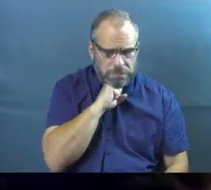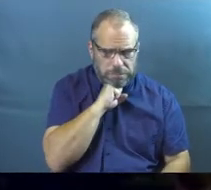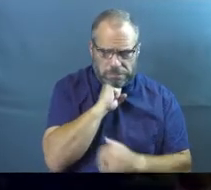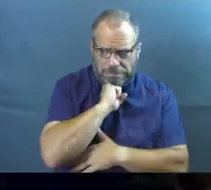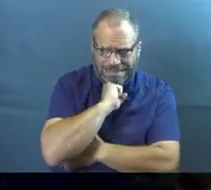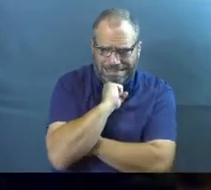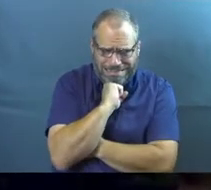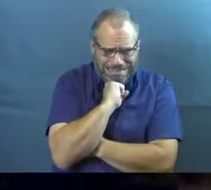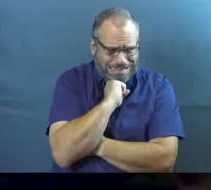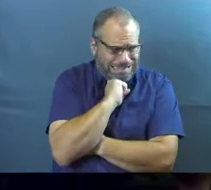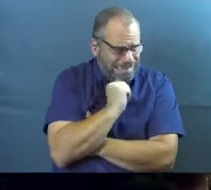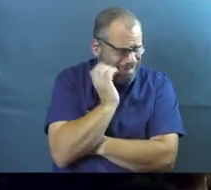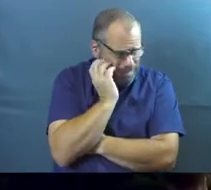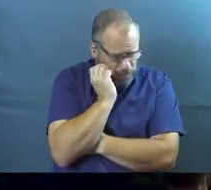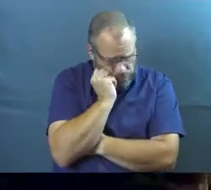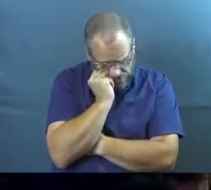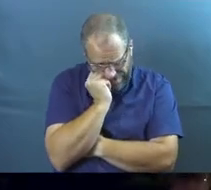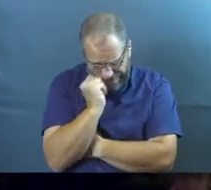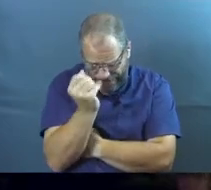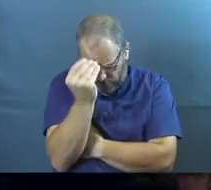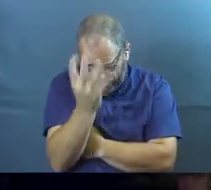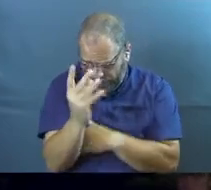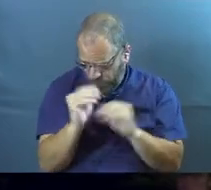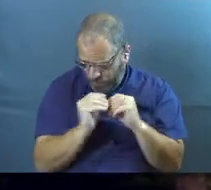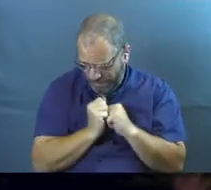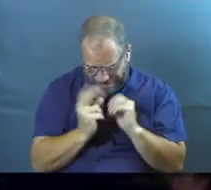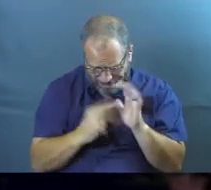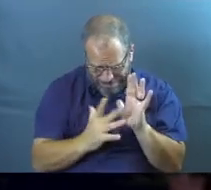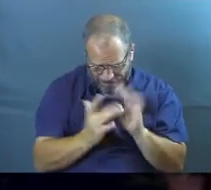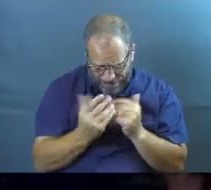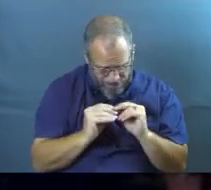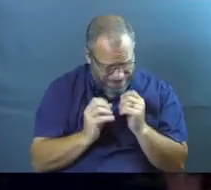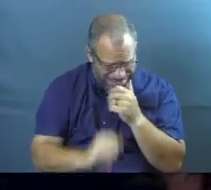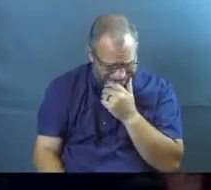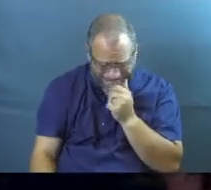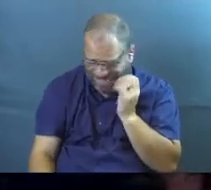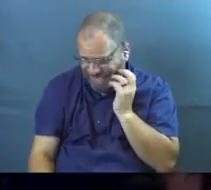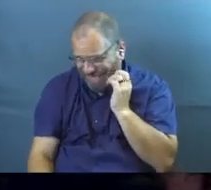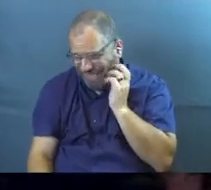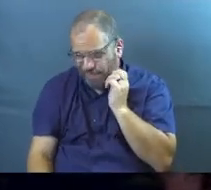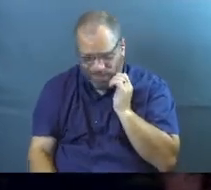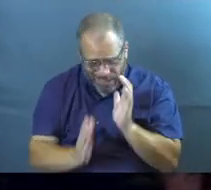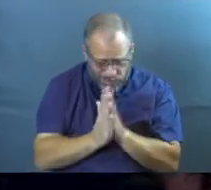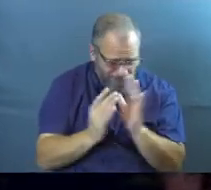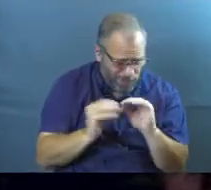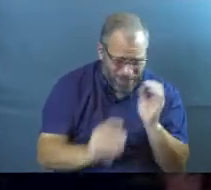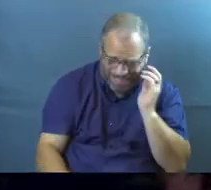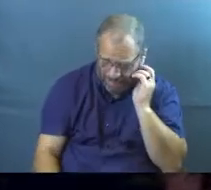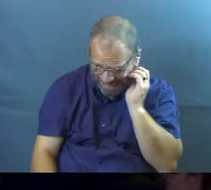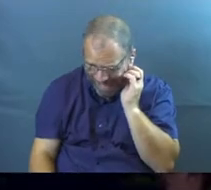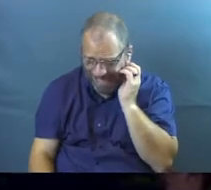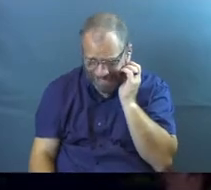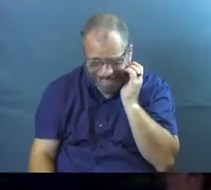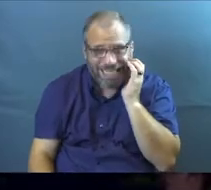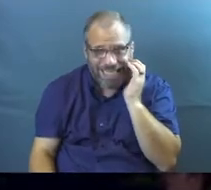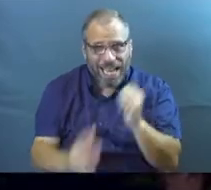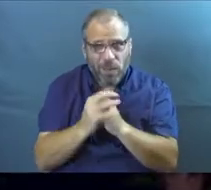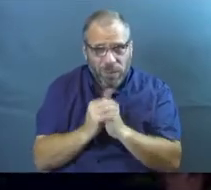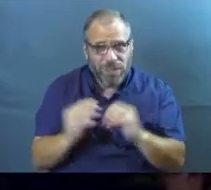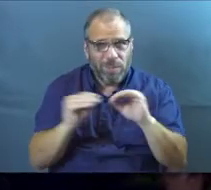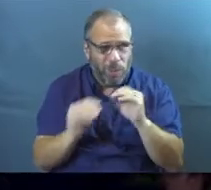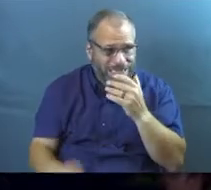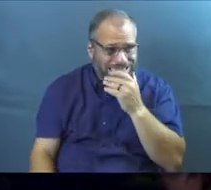yeah. I ought to obey more. I ought to read the Bible more. I ought to pray more. I ought to